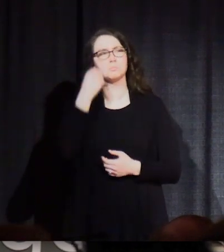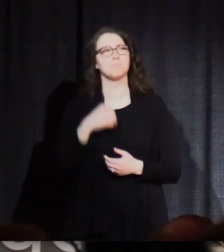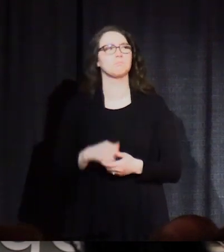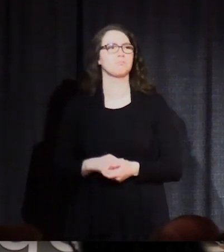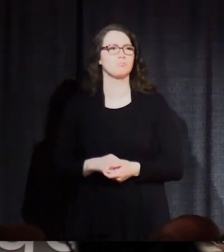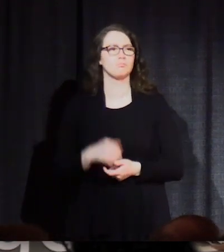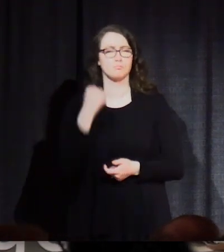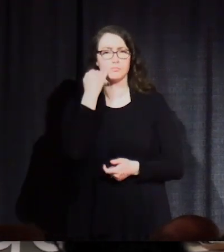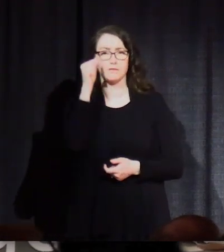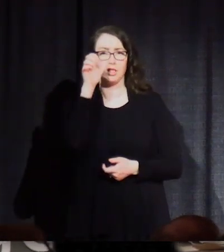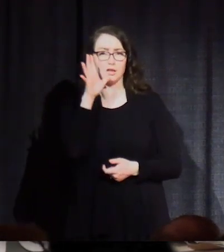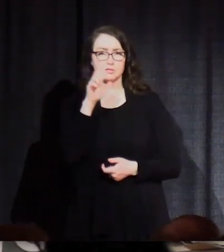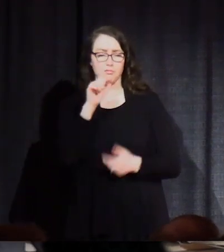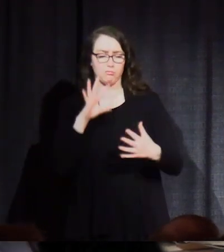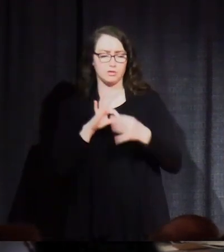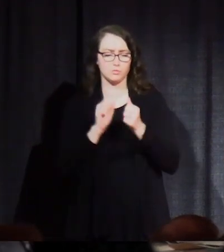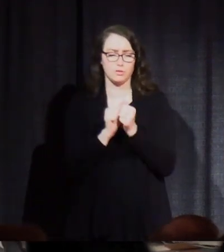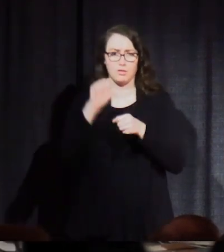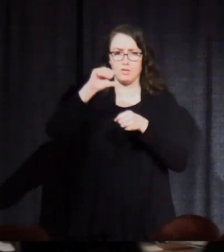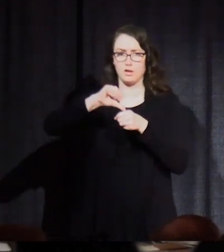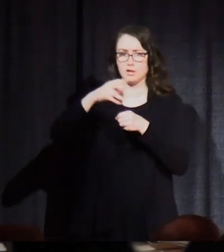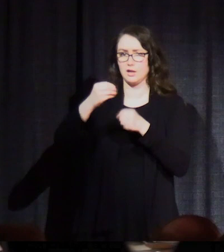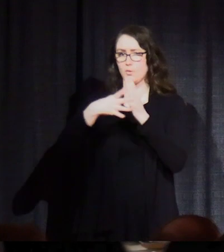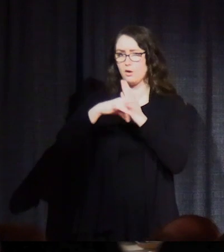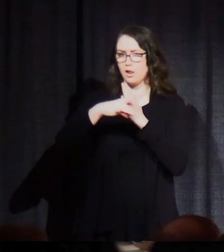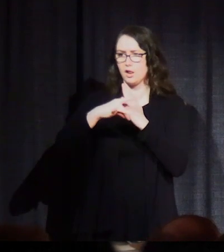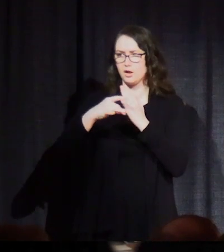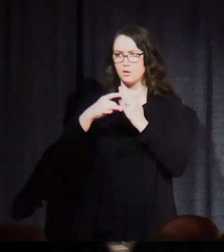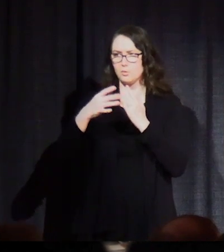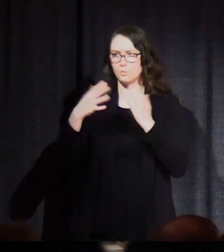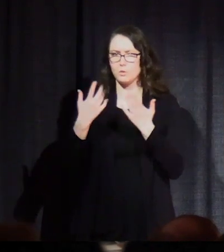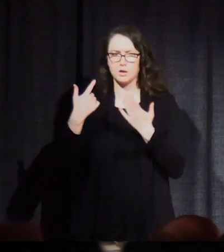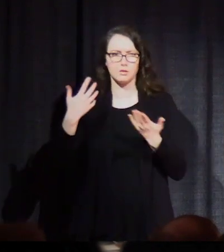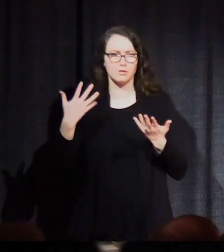If Alaska's not an oil and gas state, then what are we?